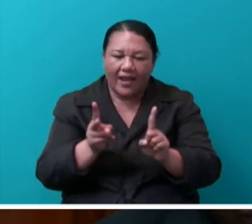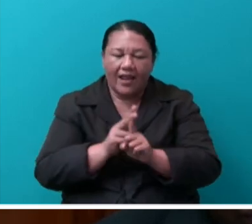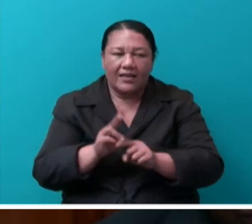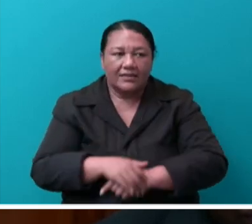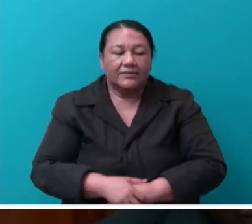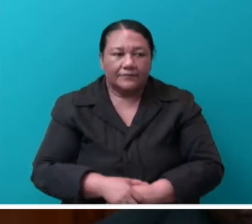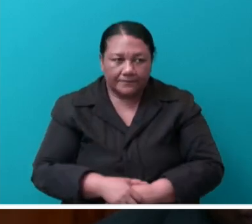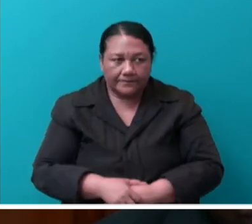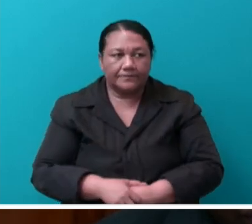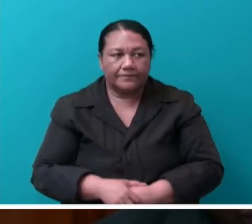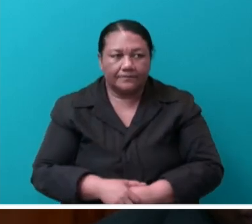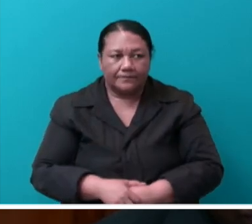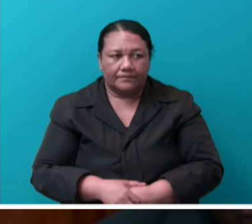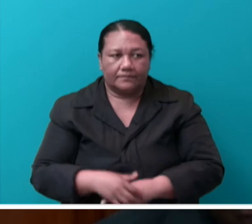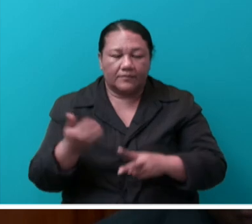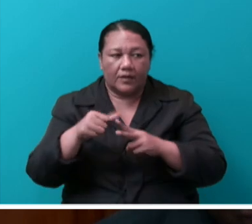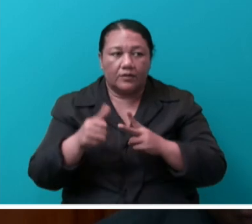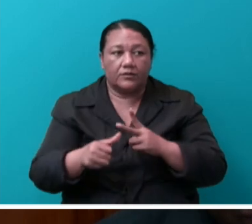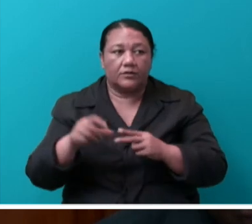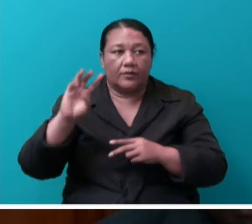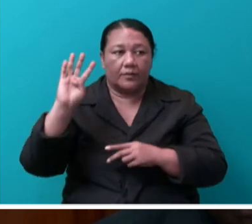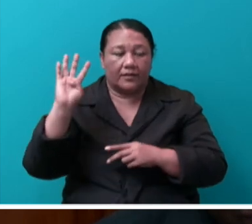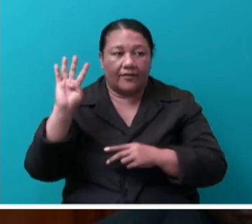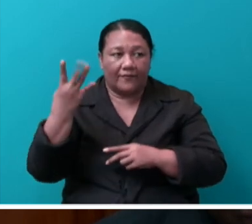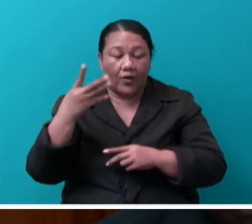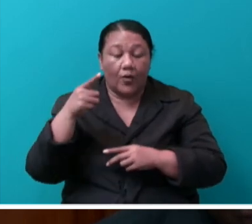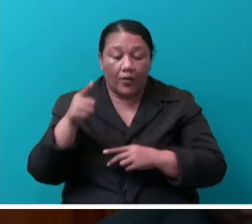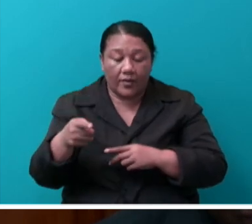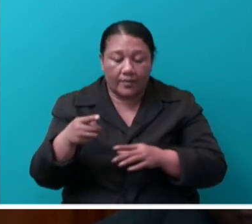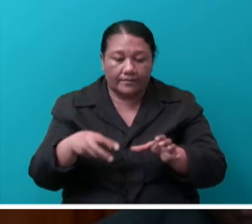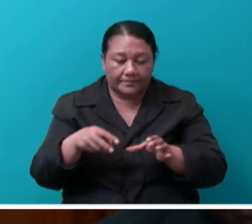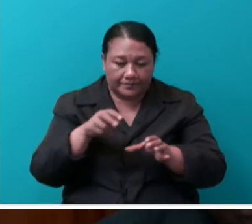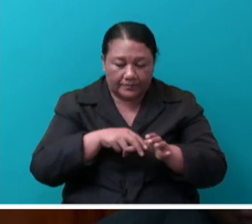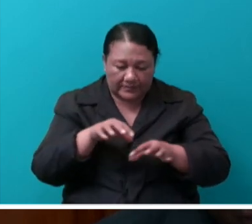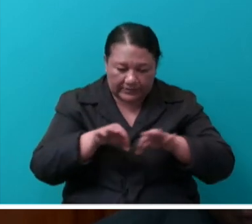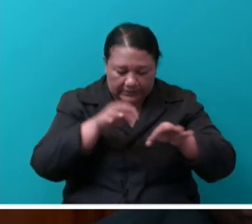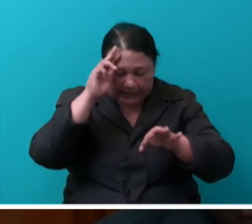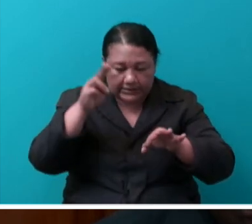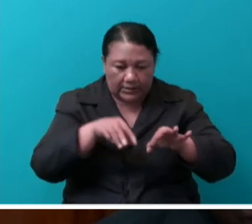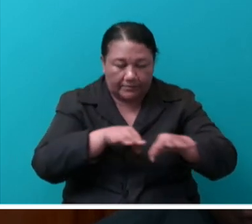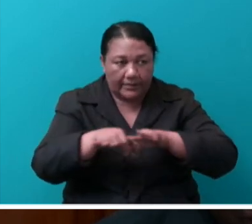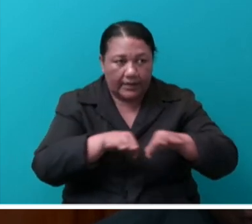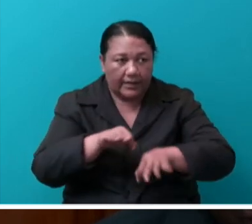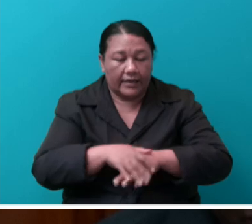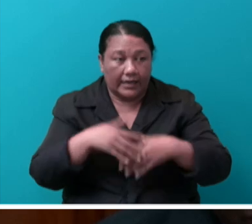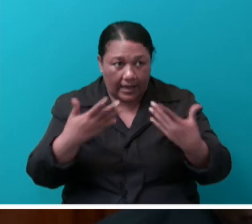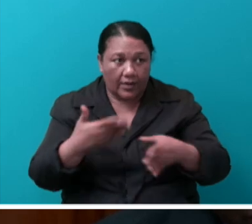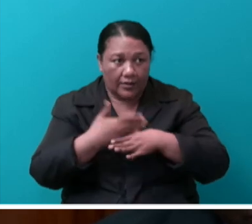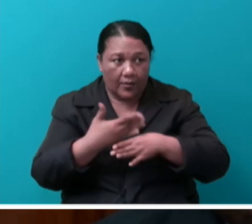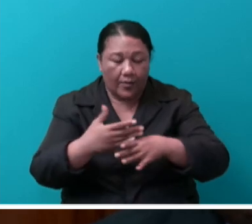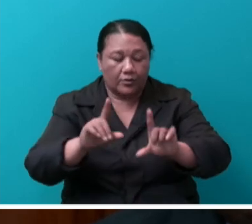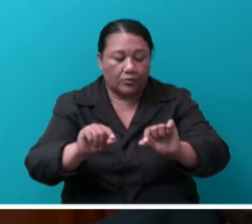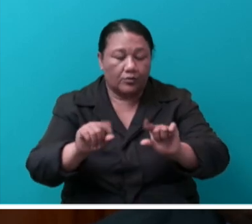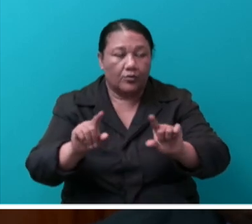well as the forthcoming Women's Economic Empowerment National Action Plan, and the work we're currently doing to gender